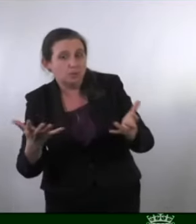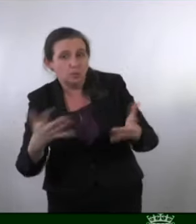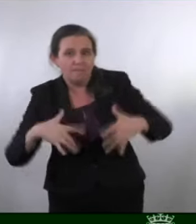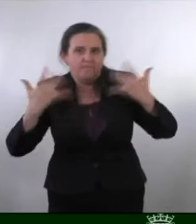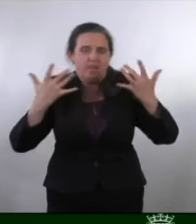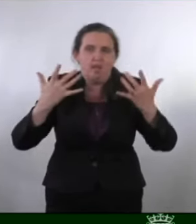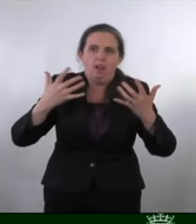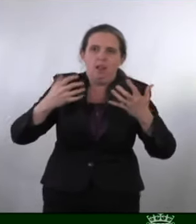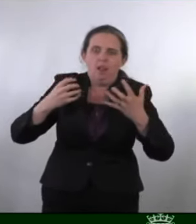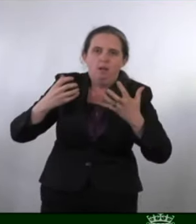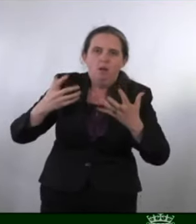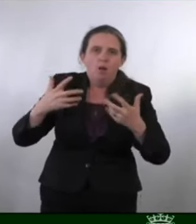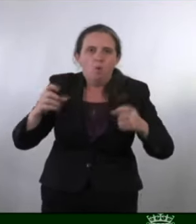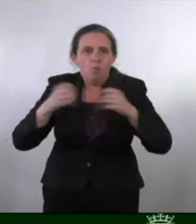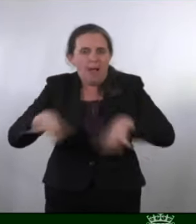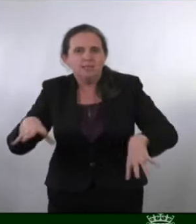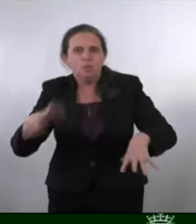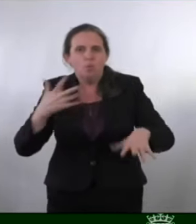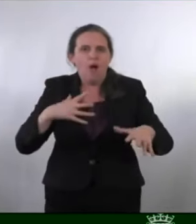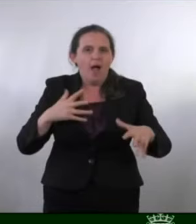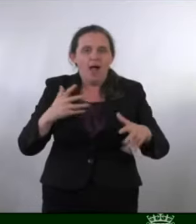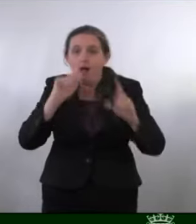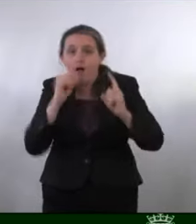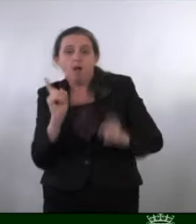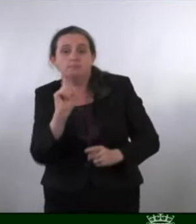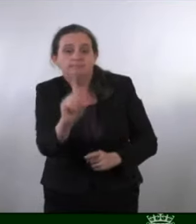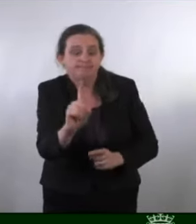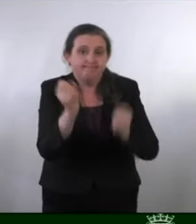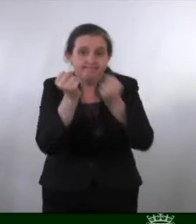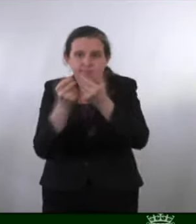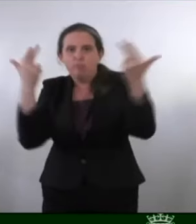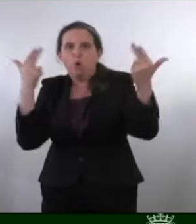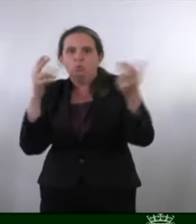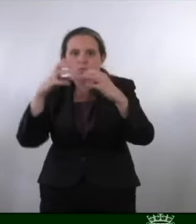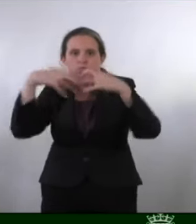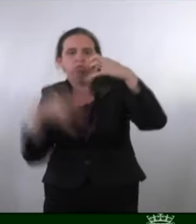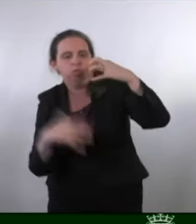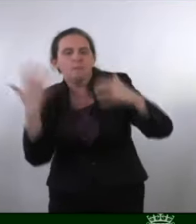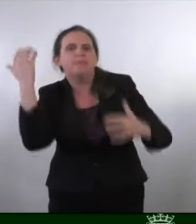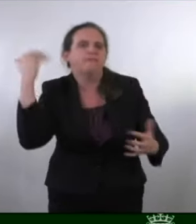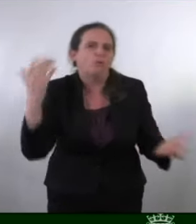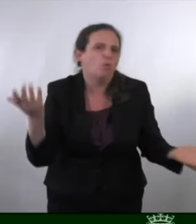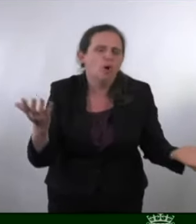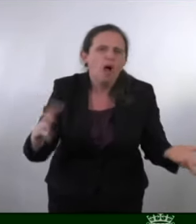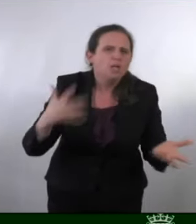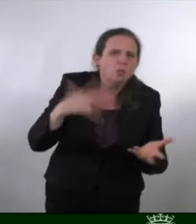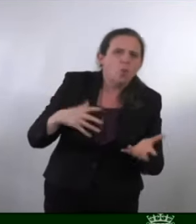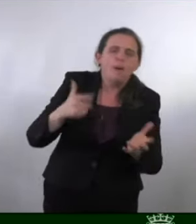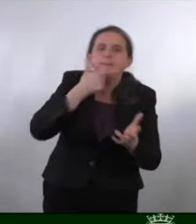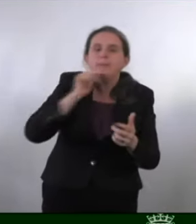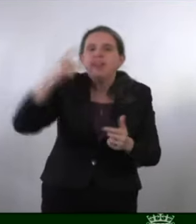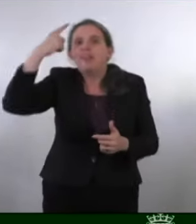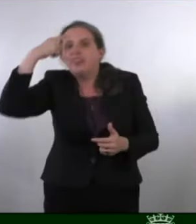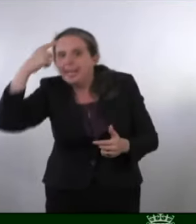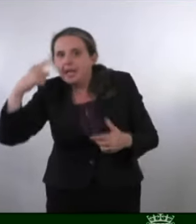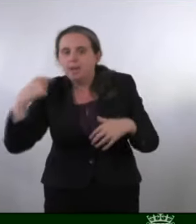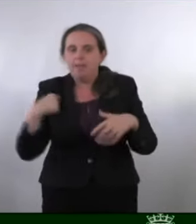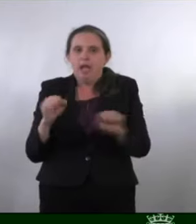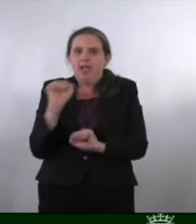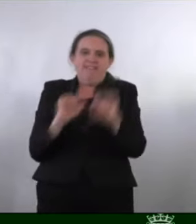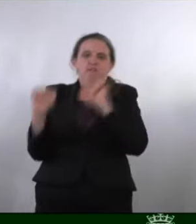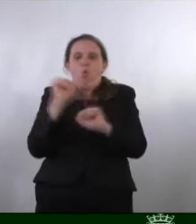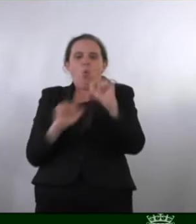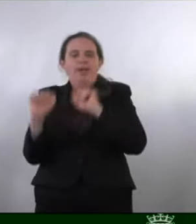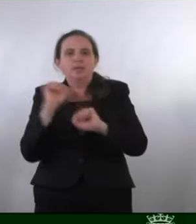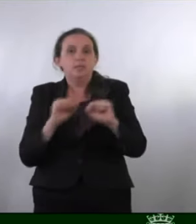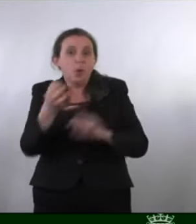by telecommunications from your presence, I don't want people to think I'm trying to nickel and dime